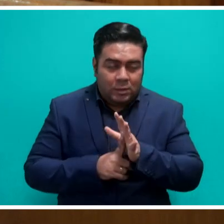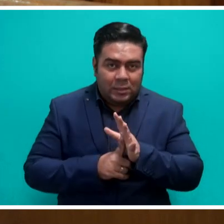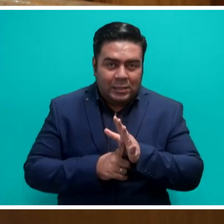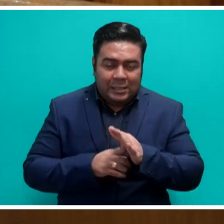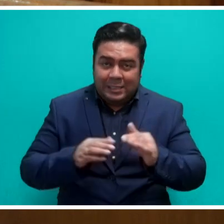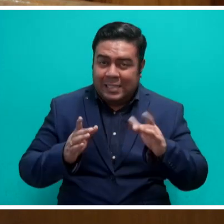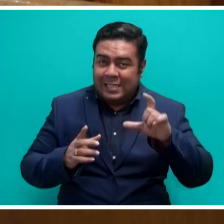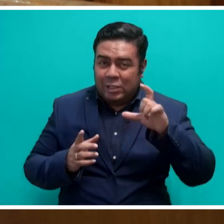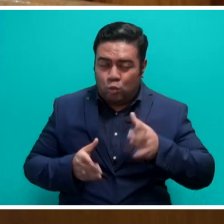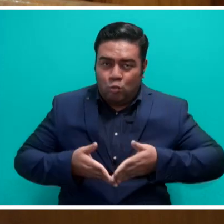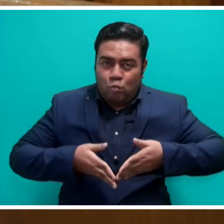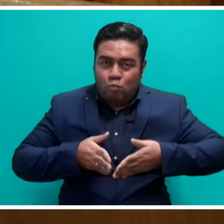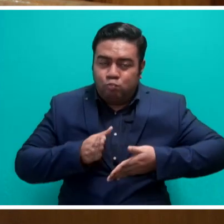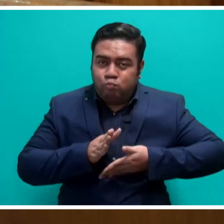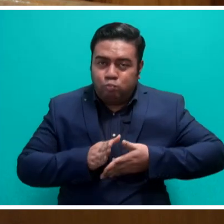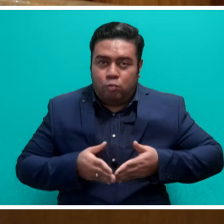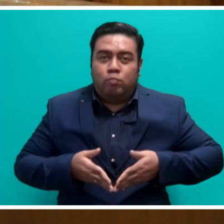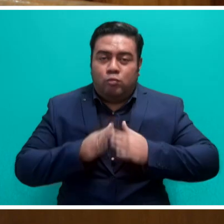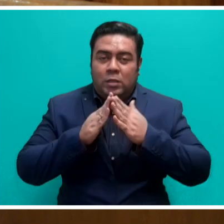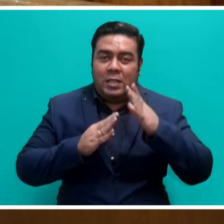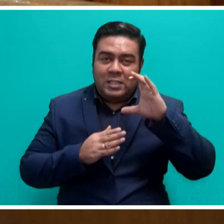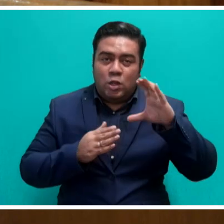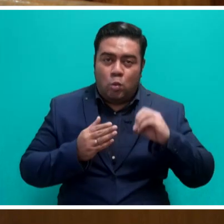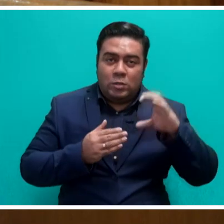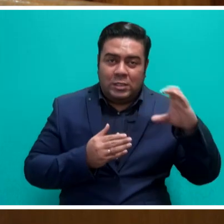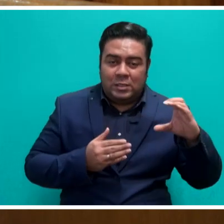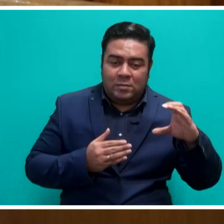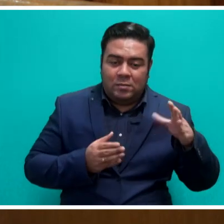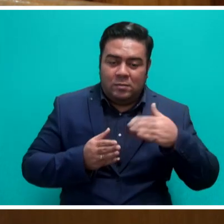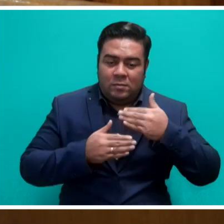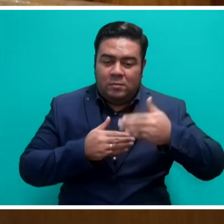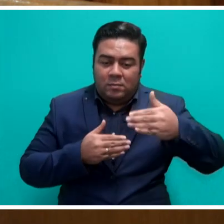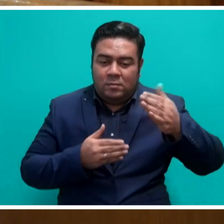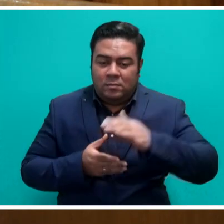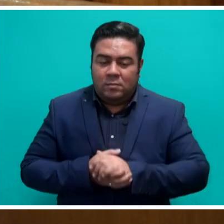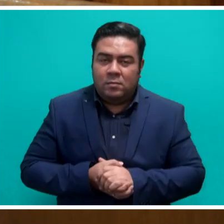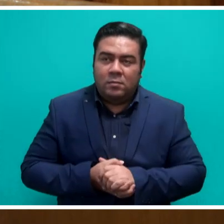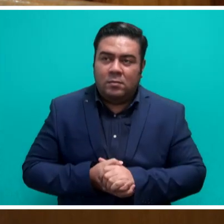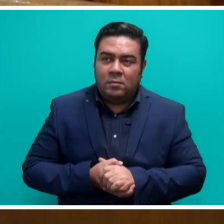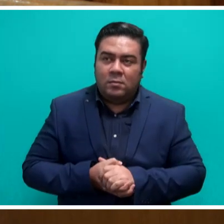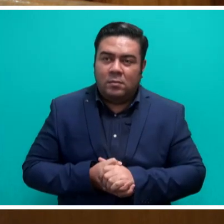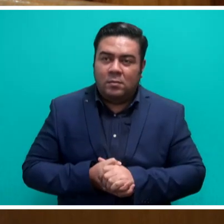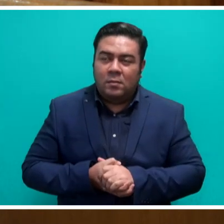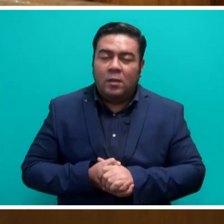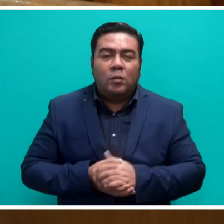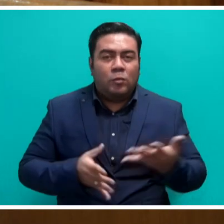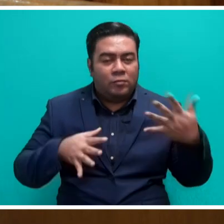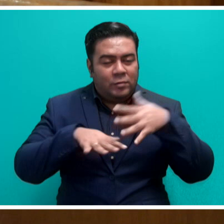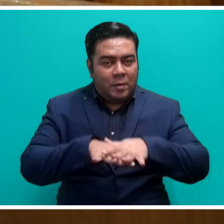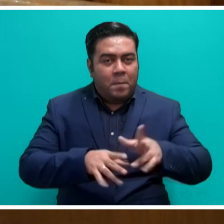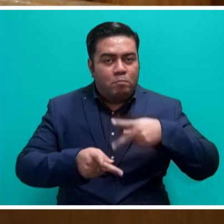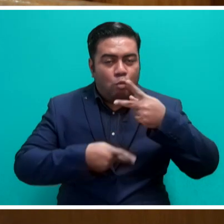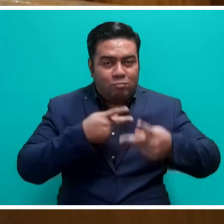enhancing the COC's capacity to facilitate its functions effectively, ensuring streamlined